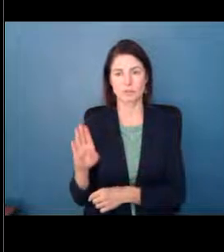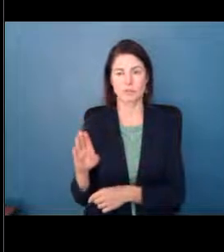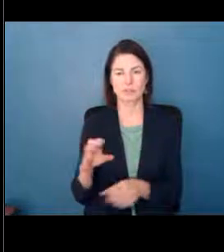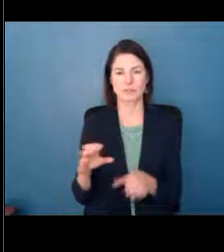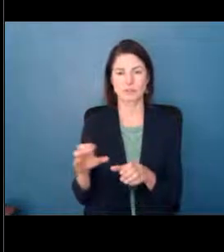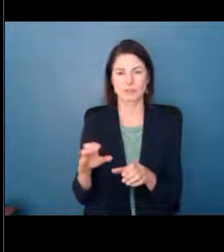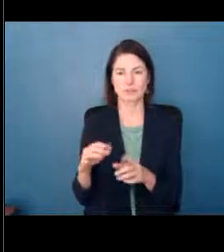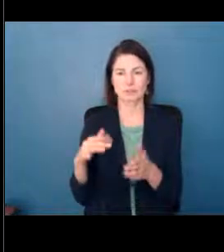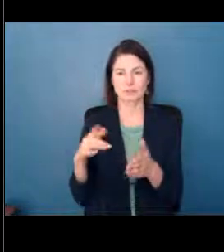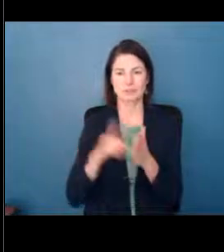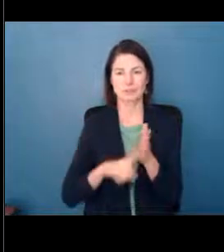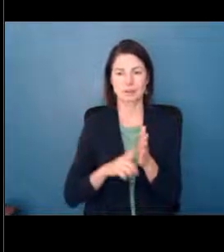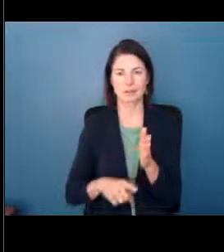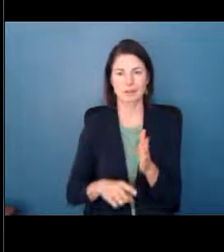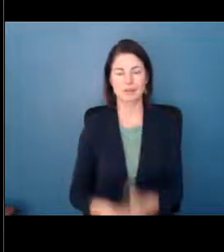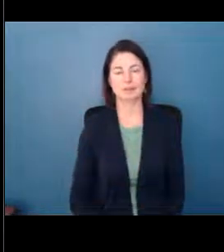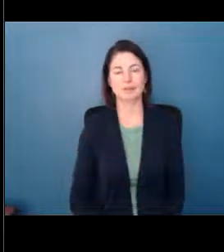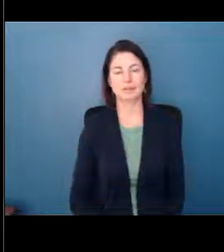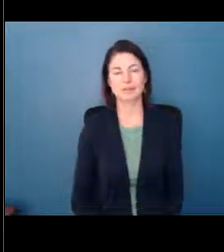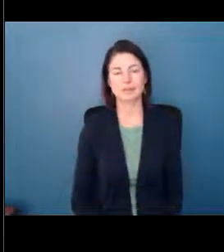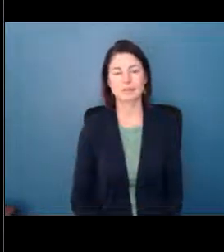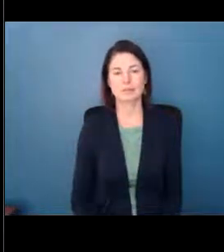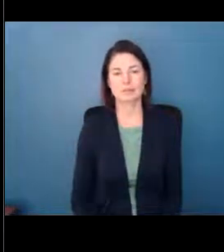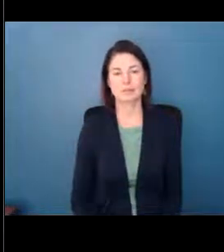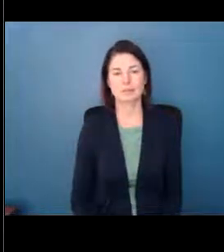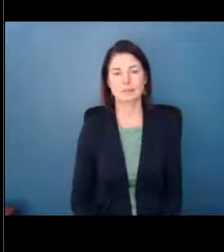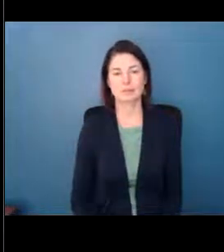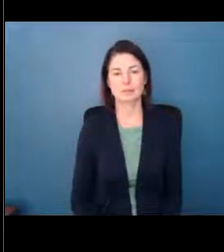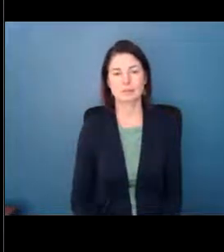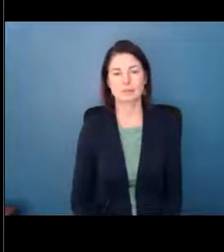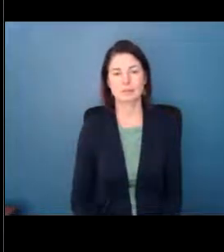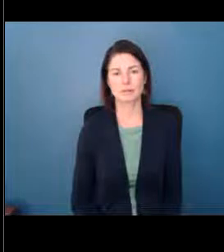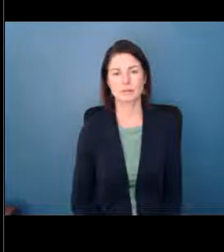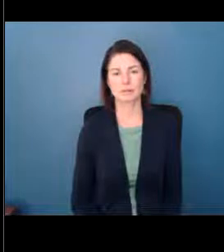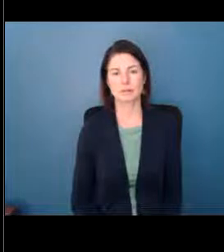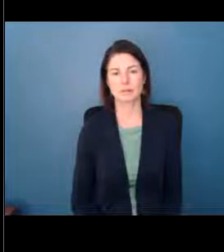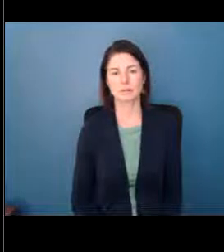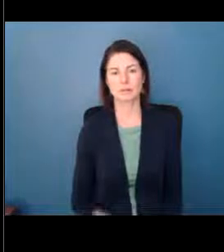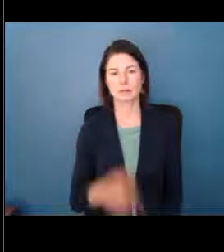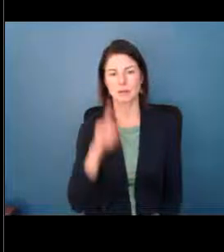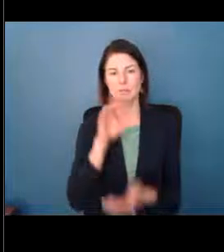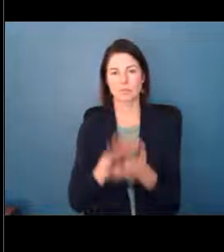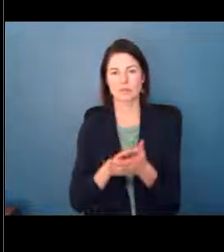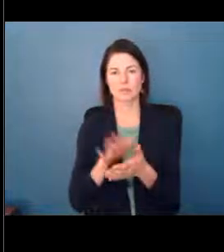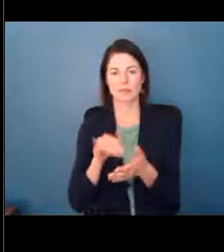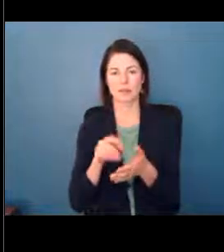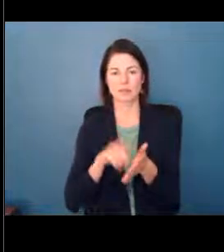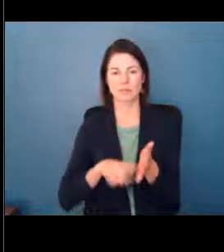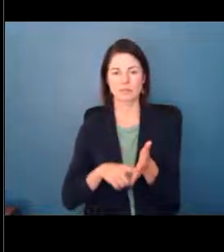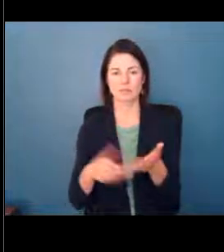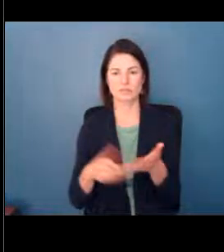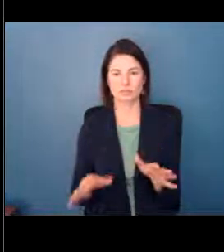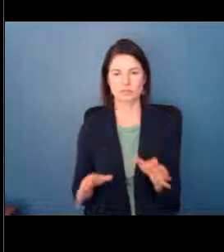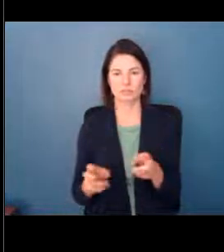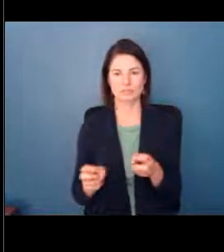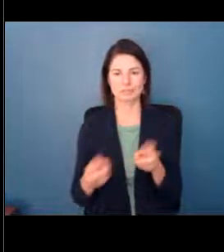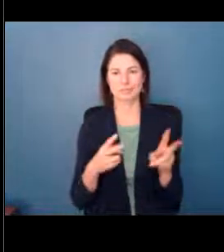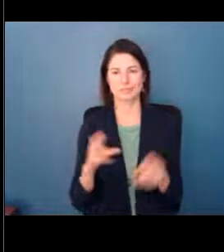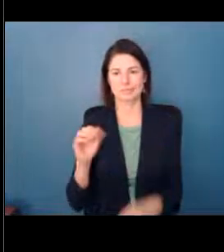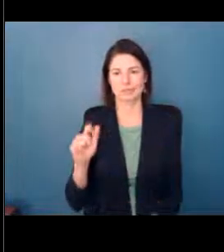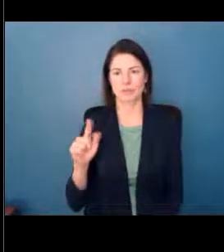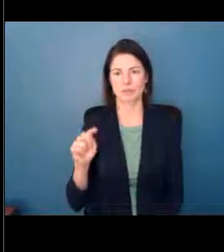I believe, I can double check, but I believe that study is complete and on the Caltrans website. So that was kind of